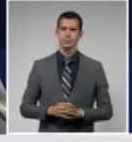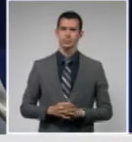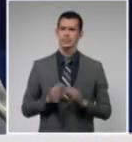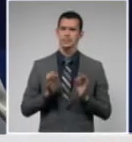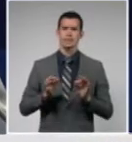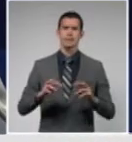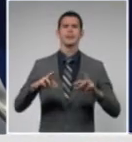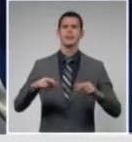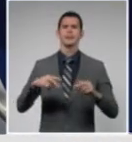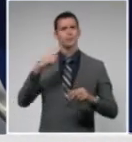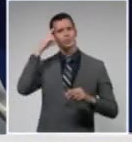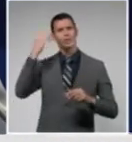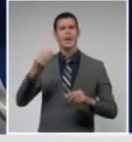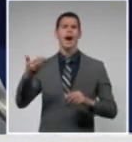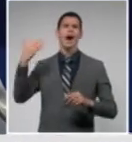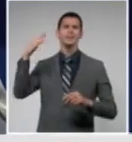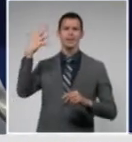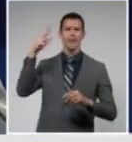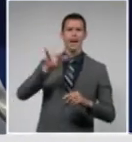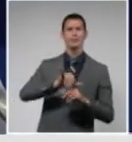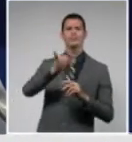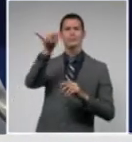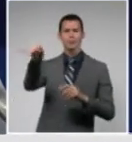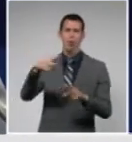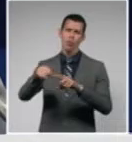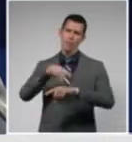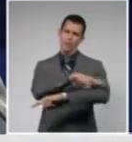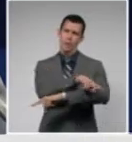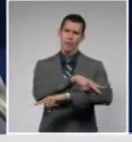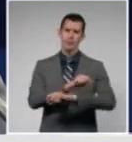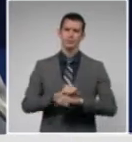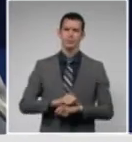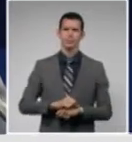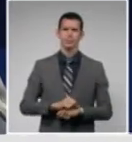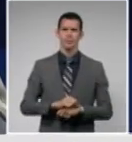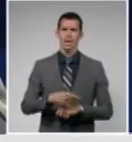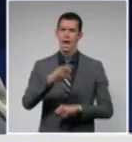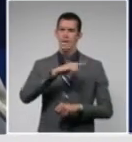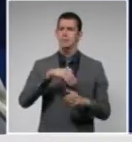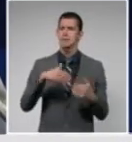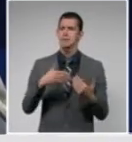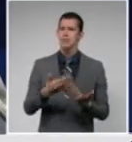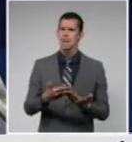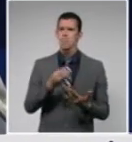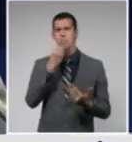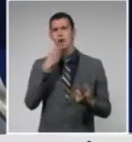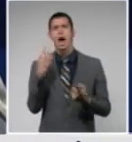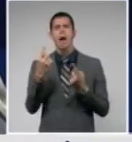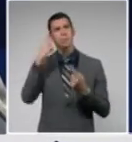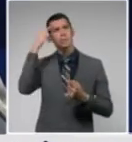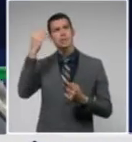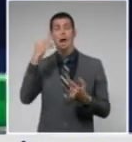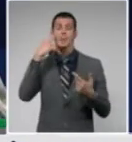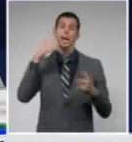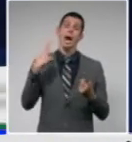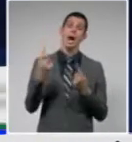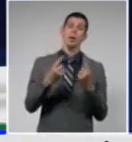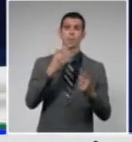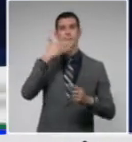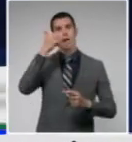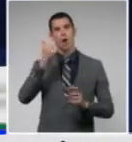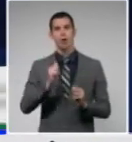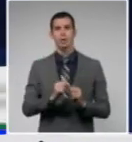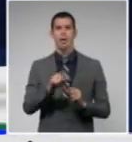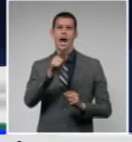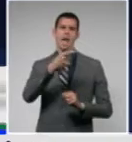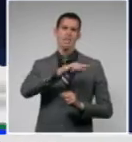Havana and another in Holguín. 1 patient from Havana passed from serious to closely monitored. Another,